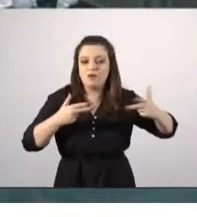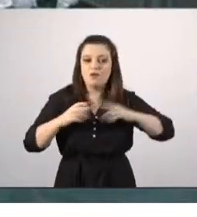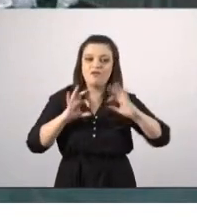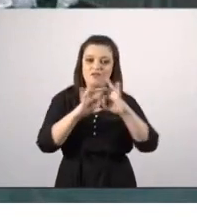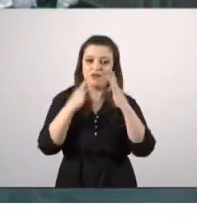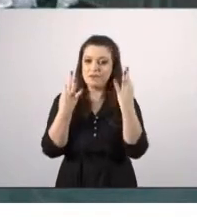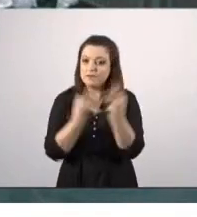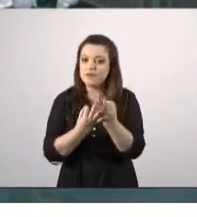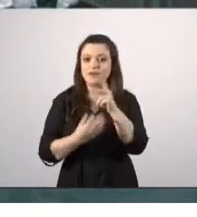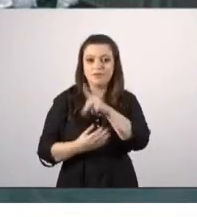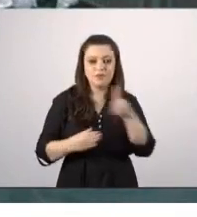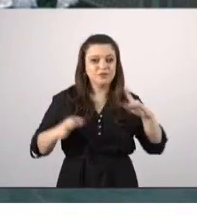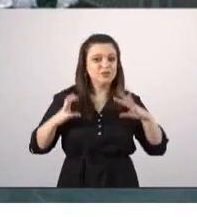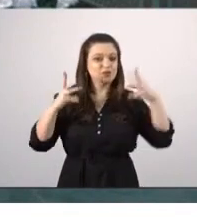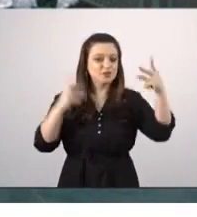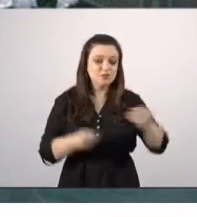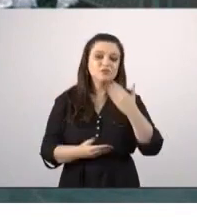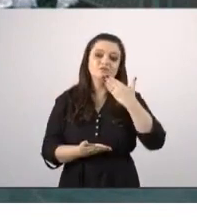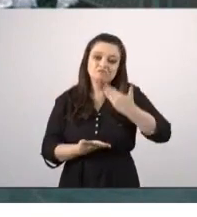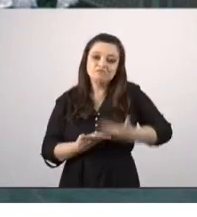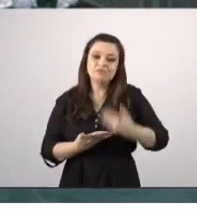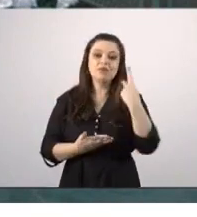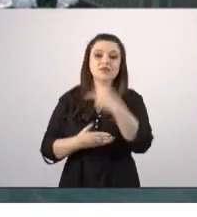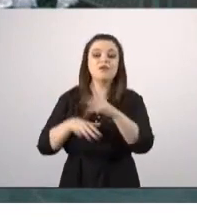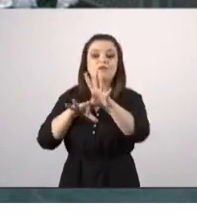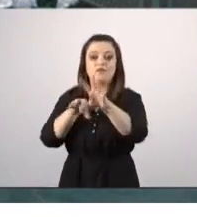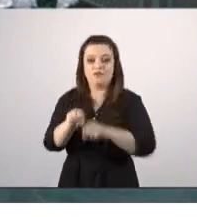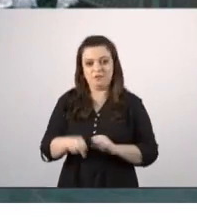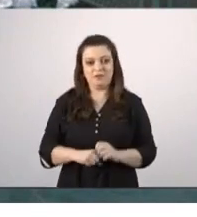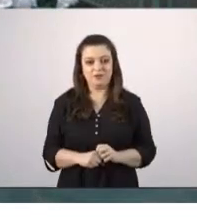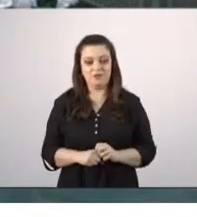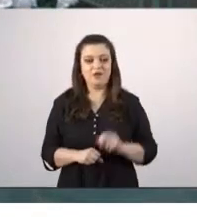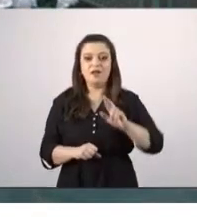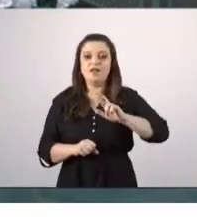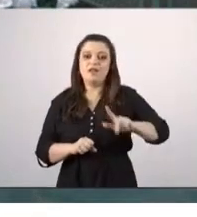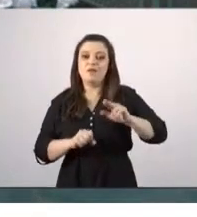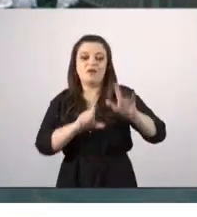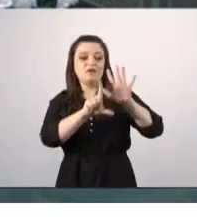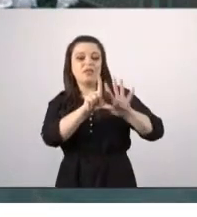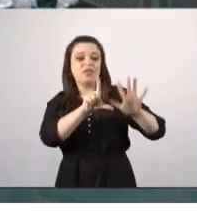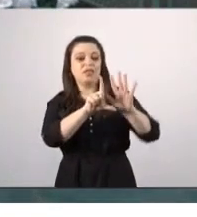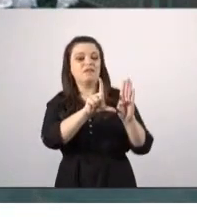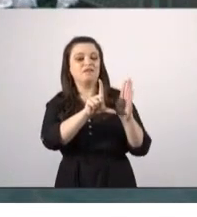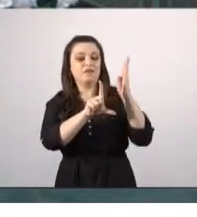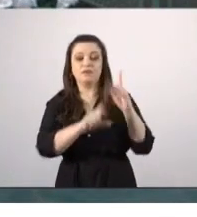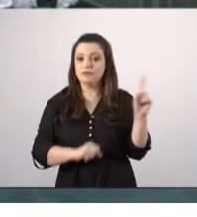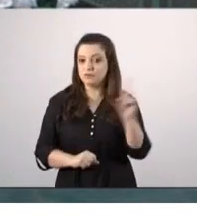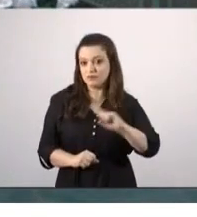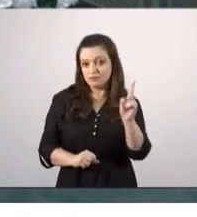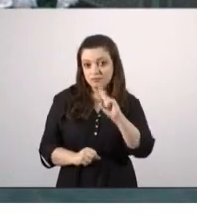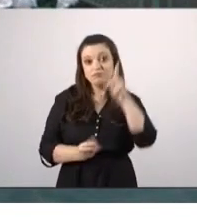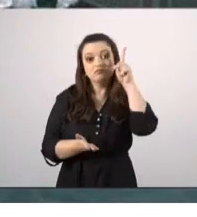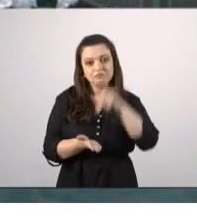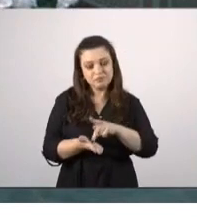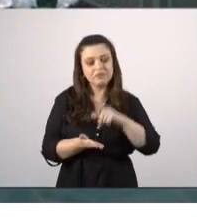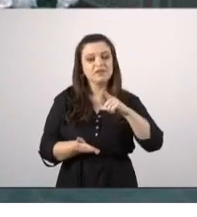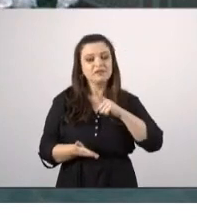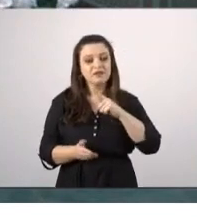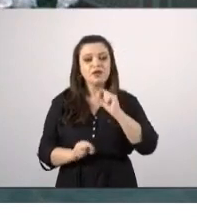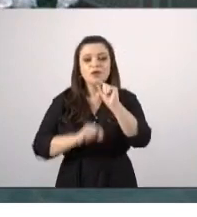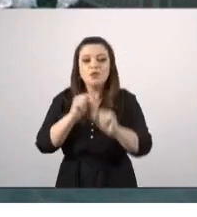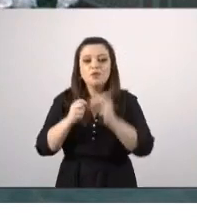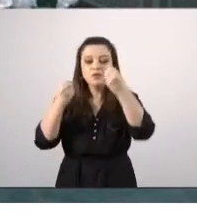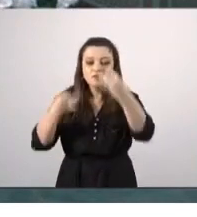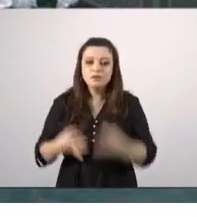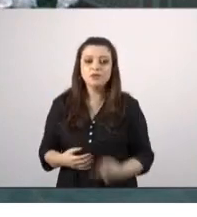alike. There's nothing virtual about the fact that you now join the 250,000